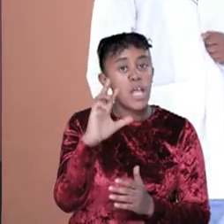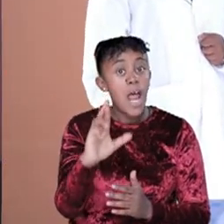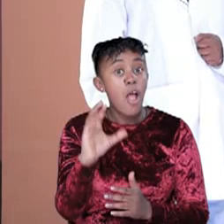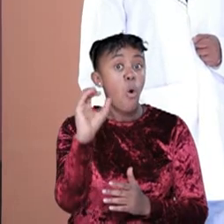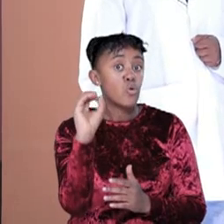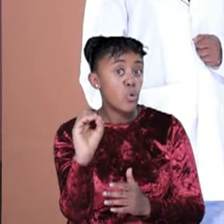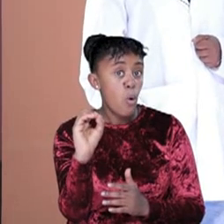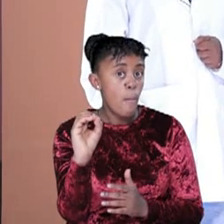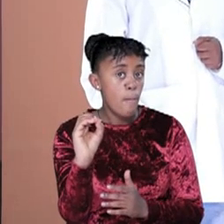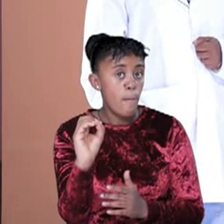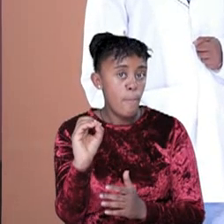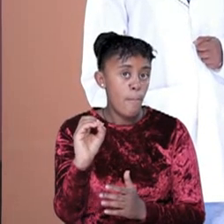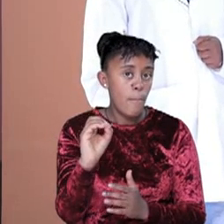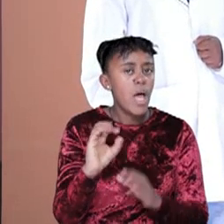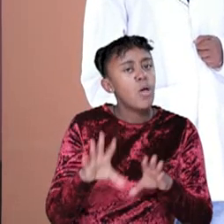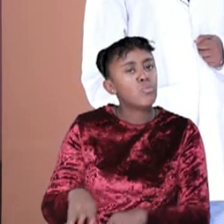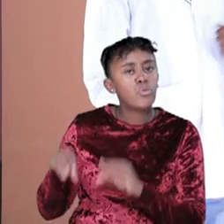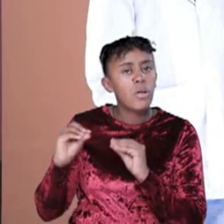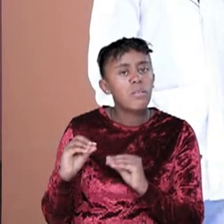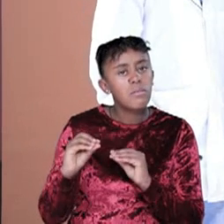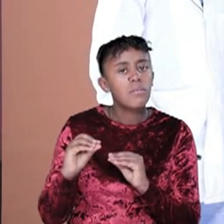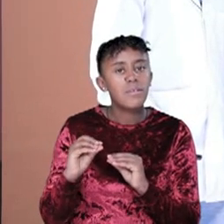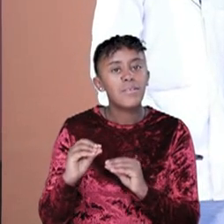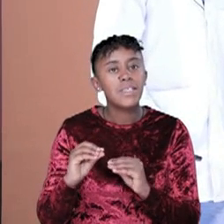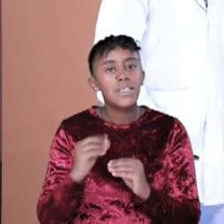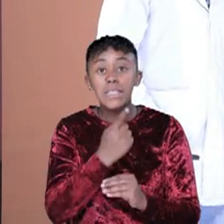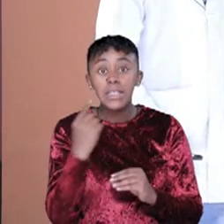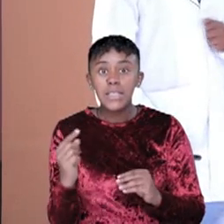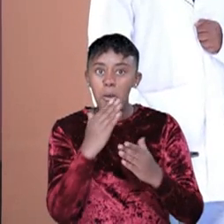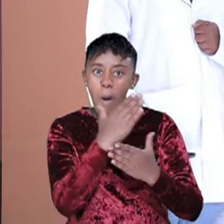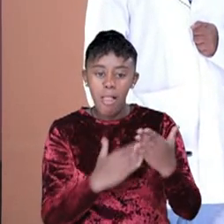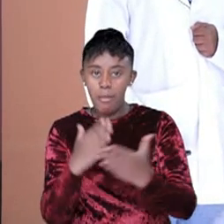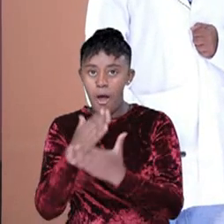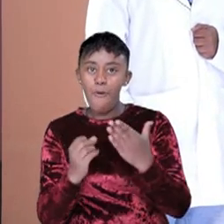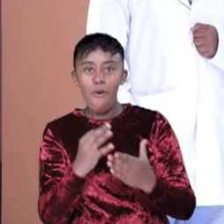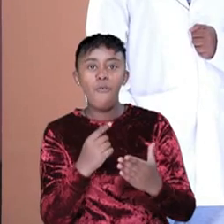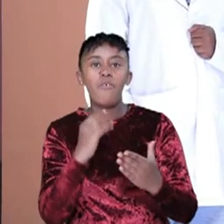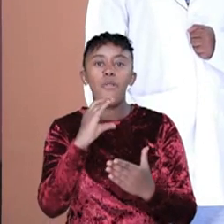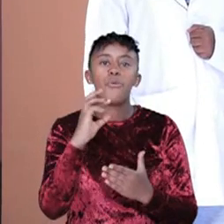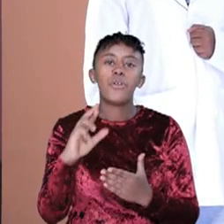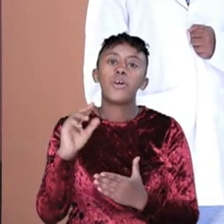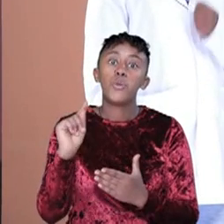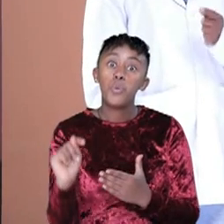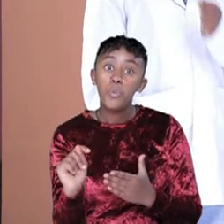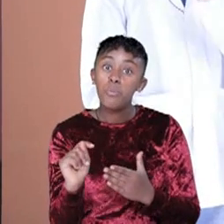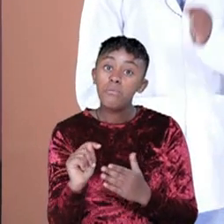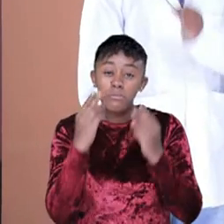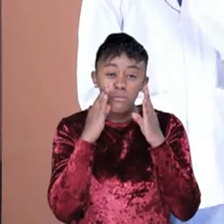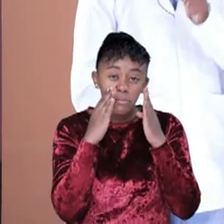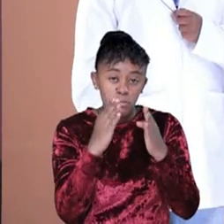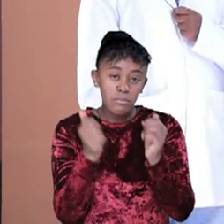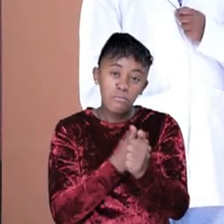oscilloscope. Student, let us see each part of this cathode ray tubes. Please